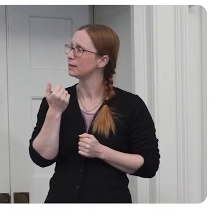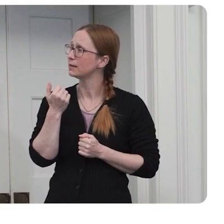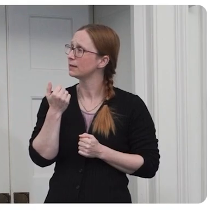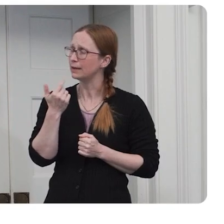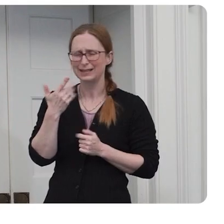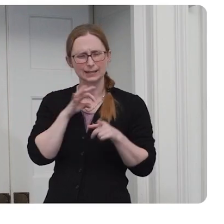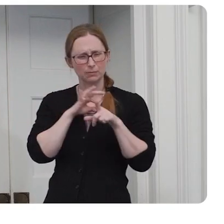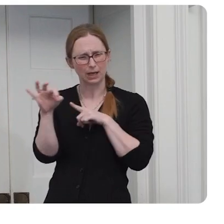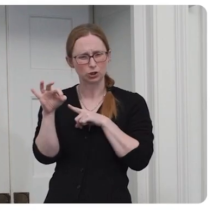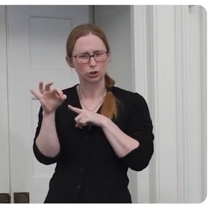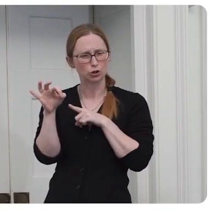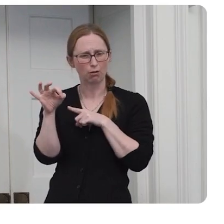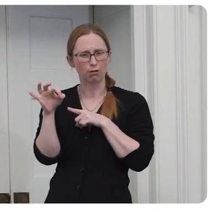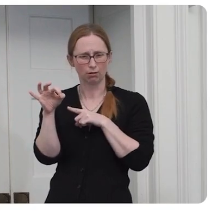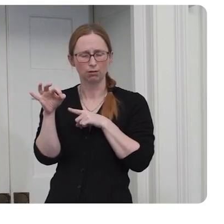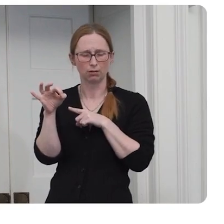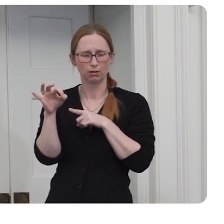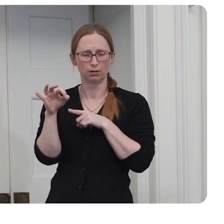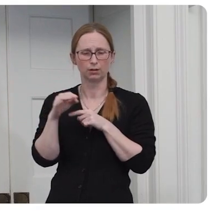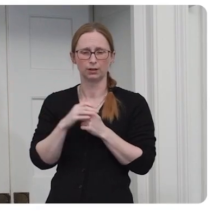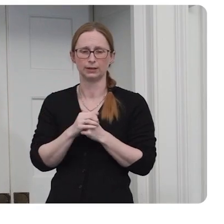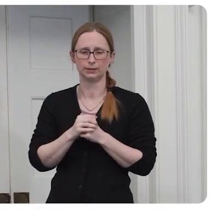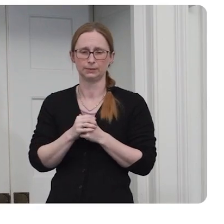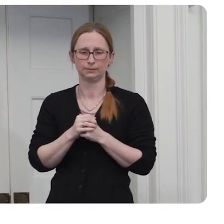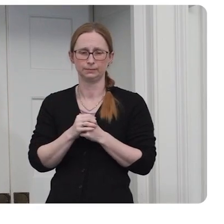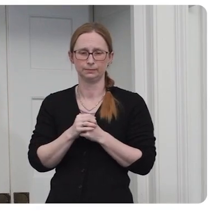and it's quite special.